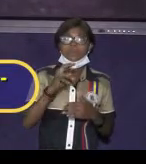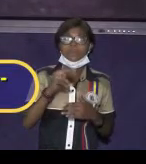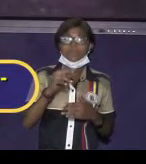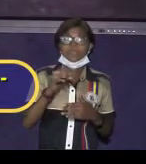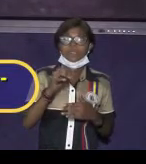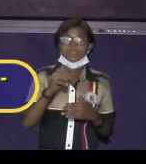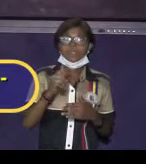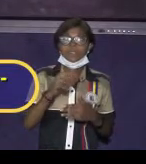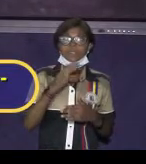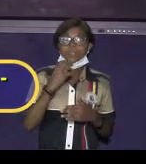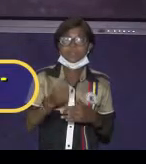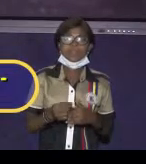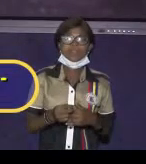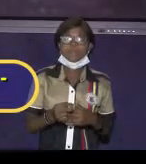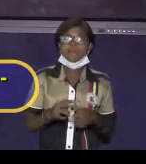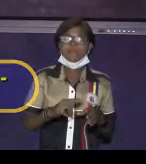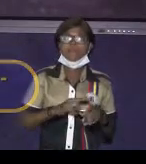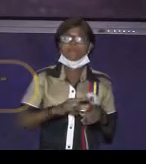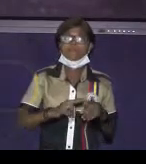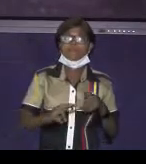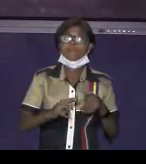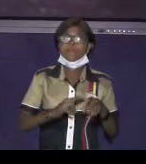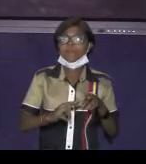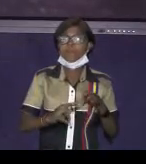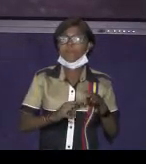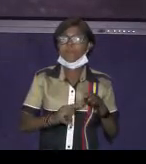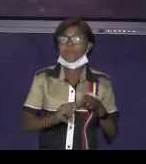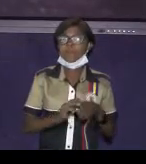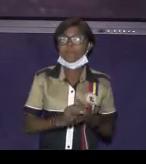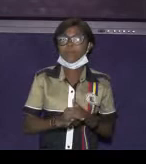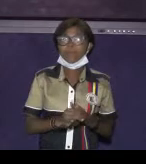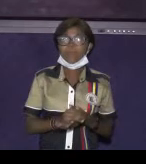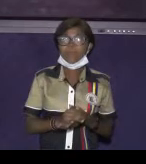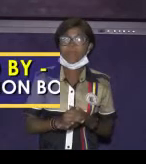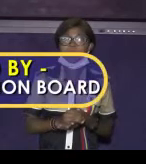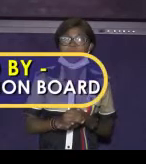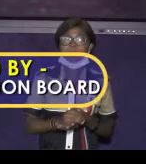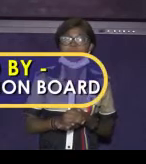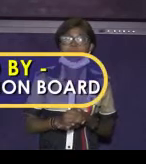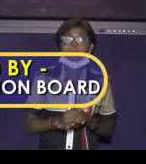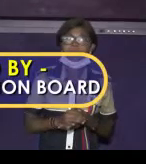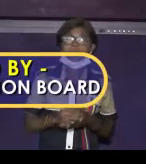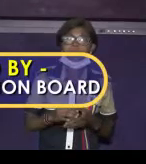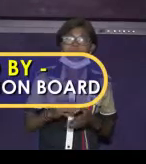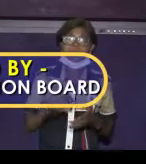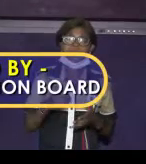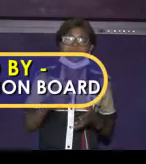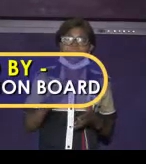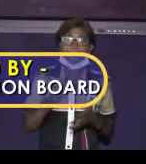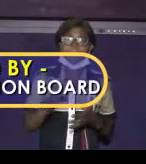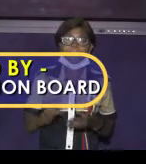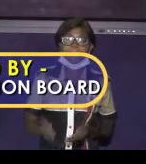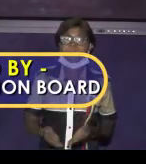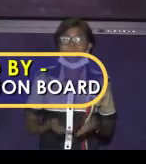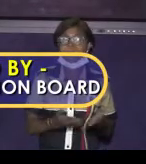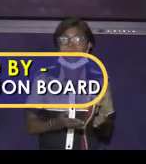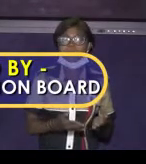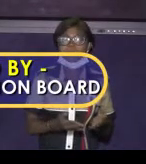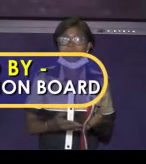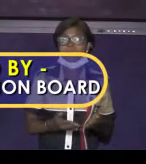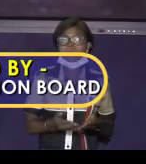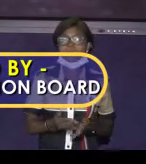A negative sentence is usually made by placing the adverb